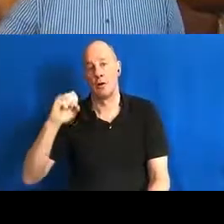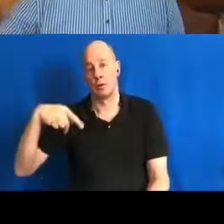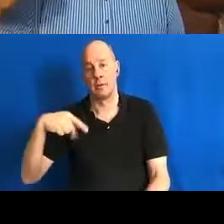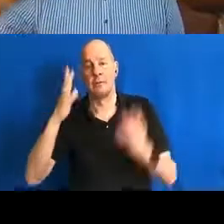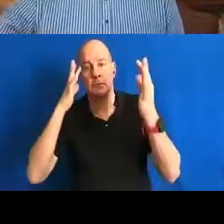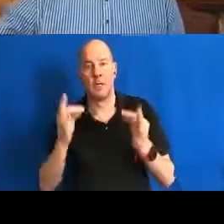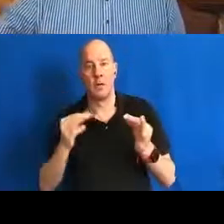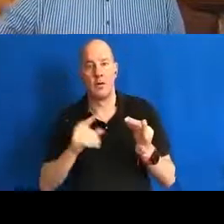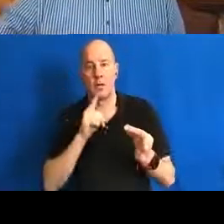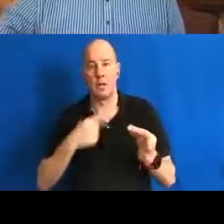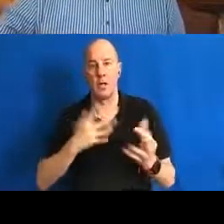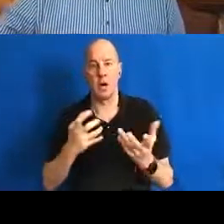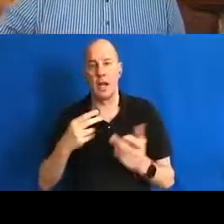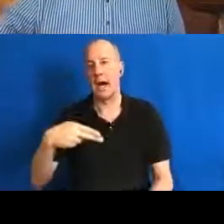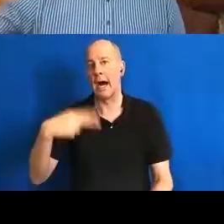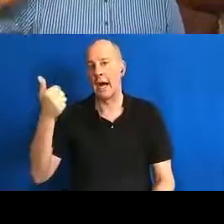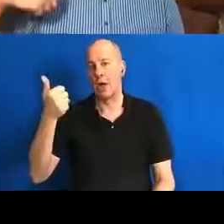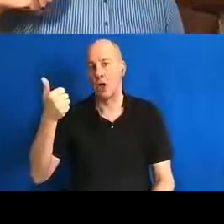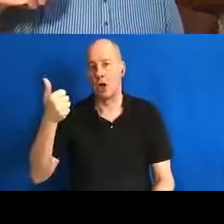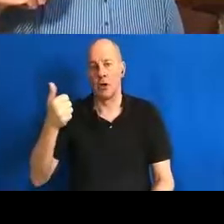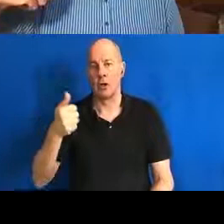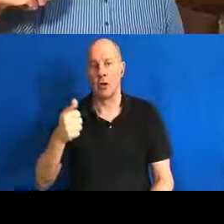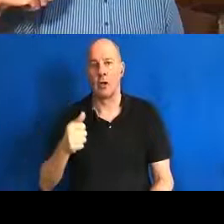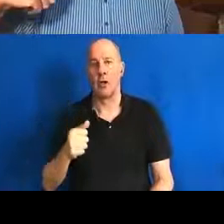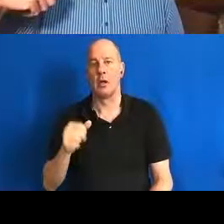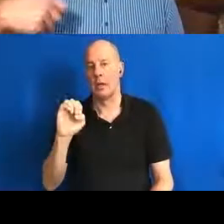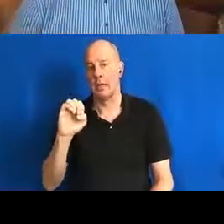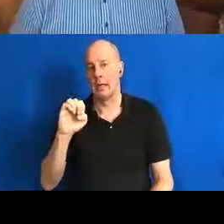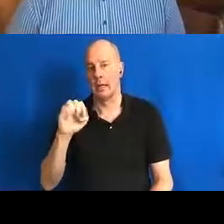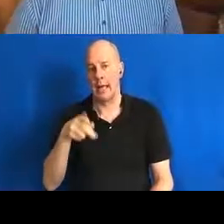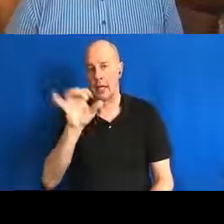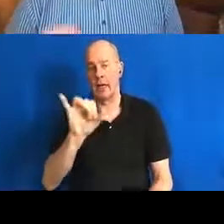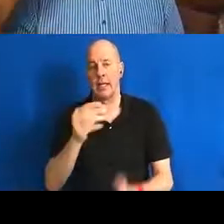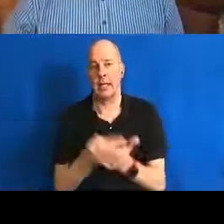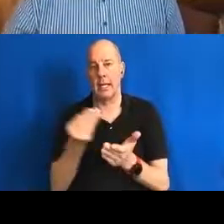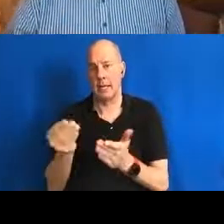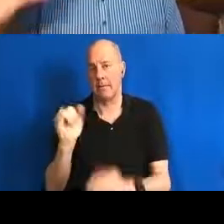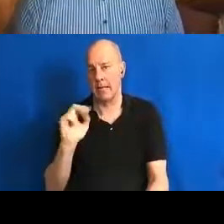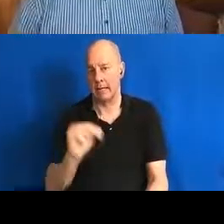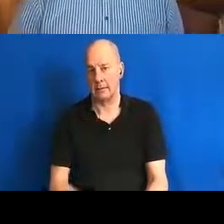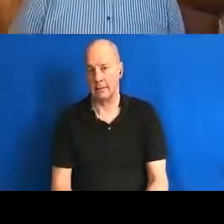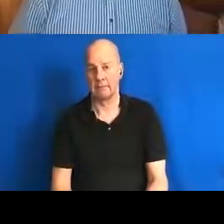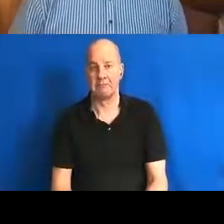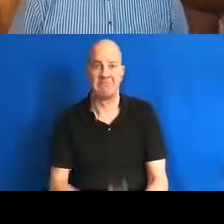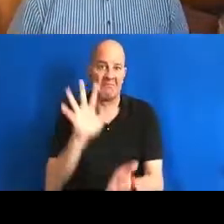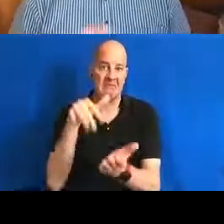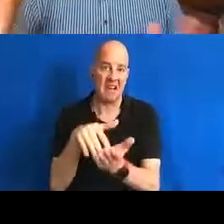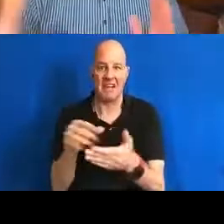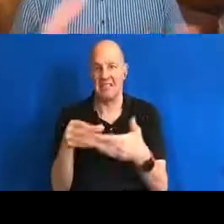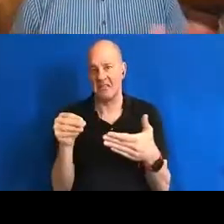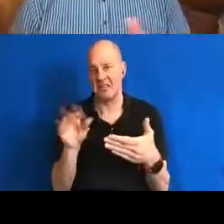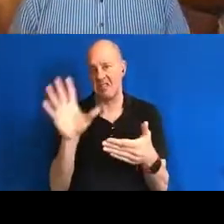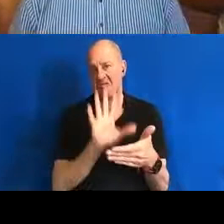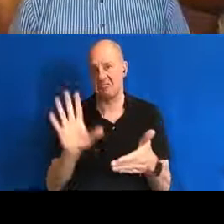high or a higher equity buy-in. 5,000, something like this. And so